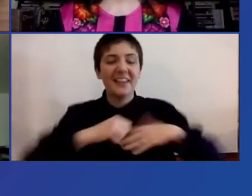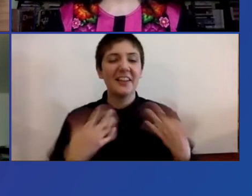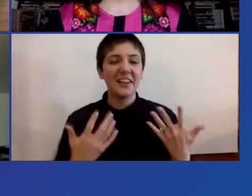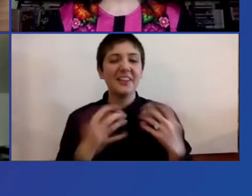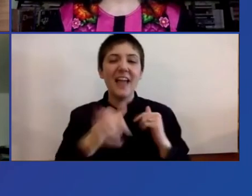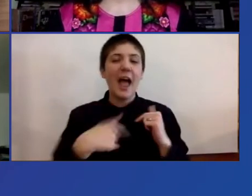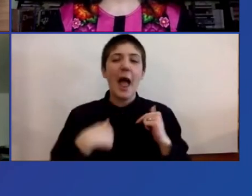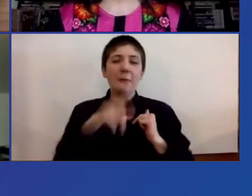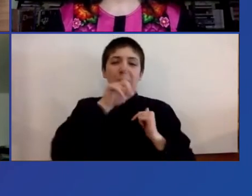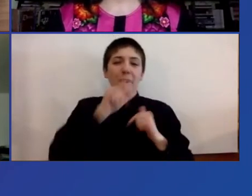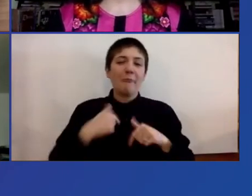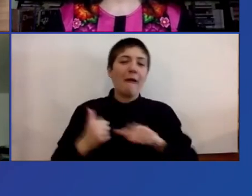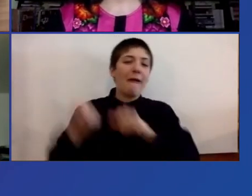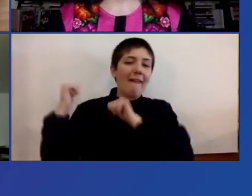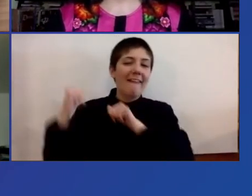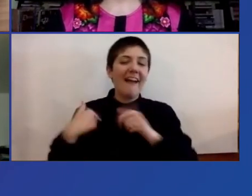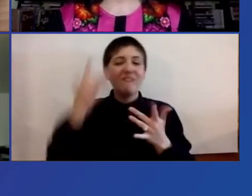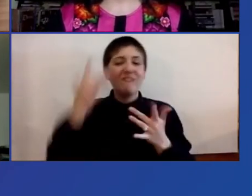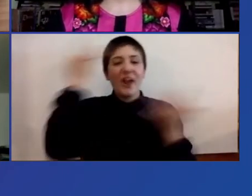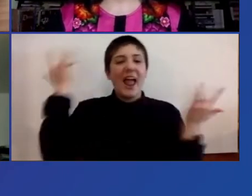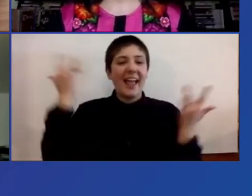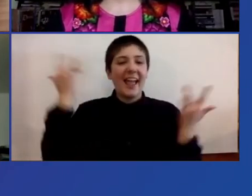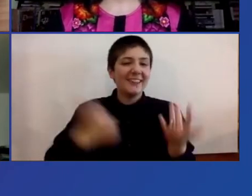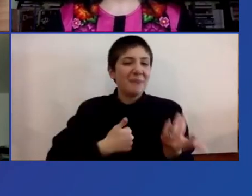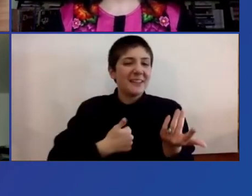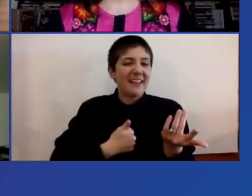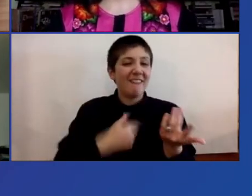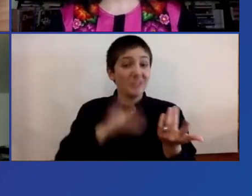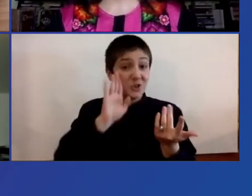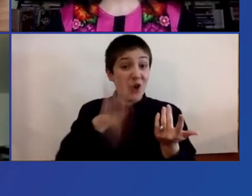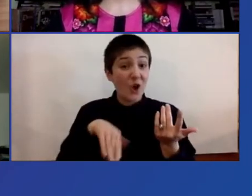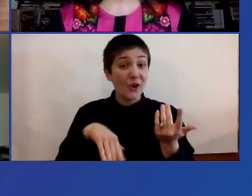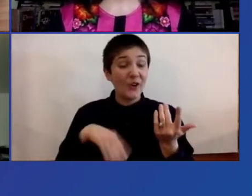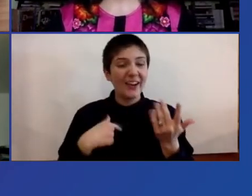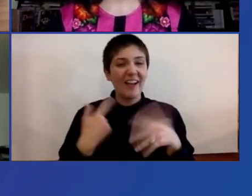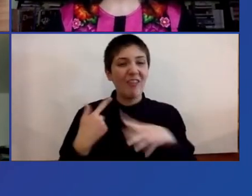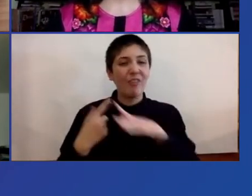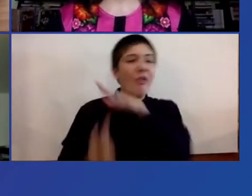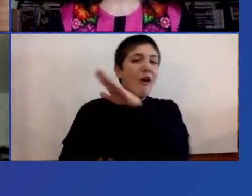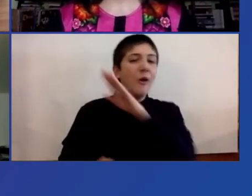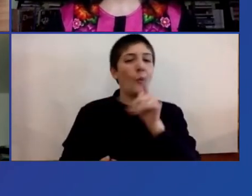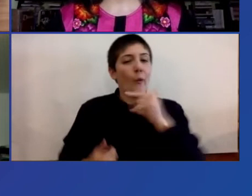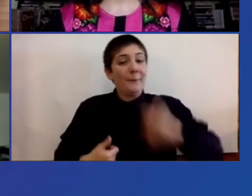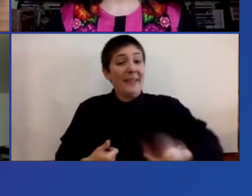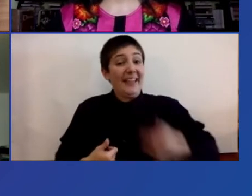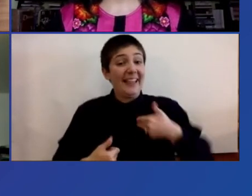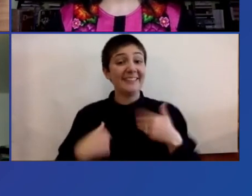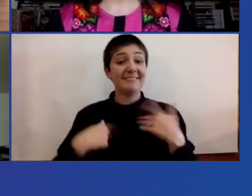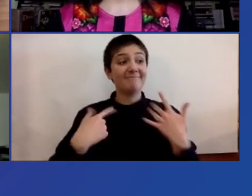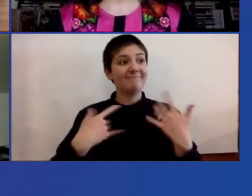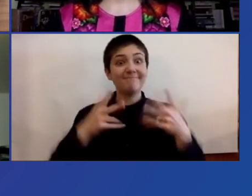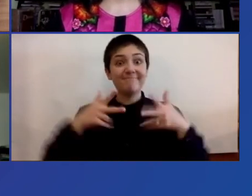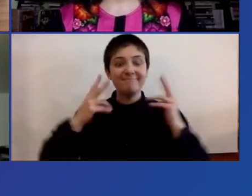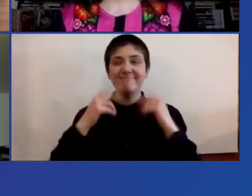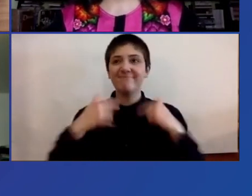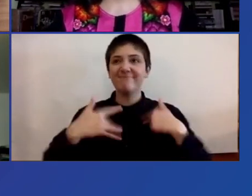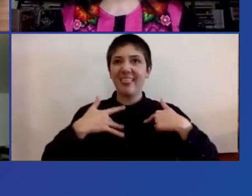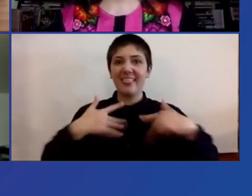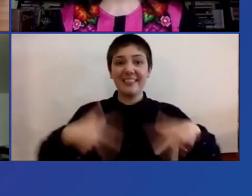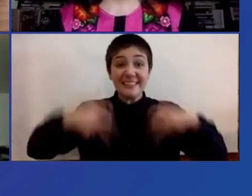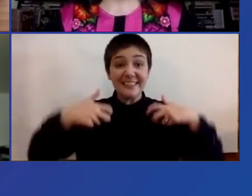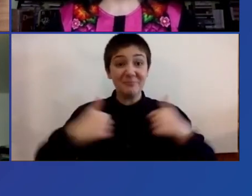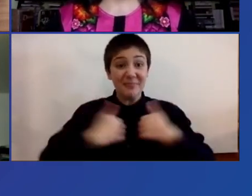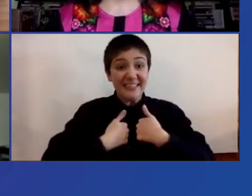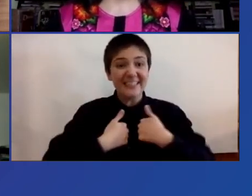forget myself. It is something more. But this is idealism, and I hope to be the one that